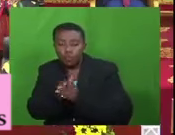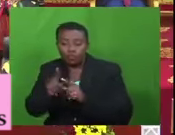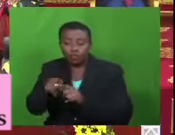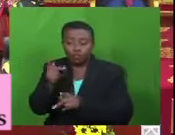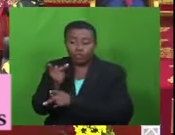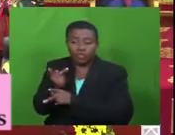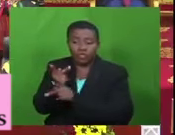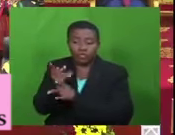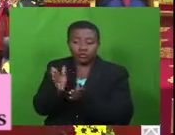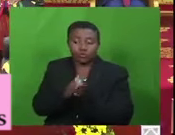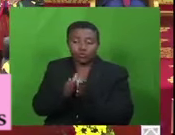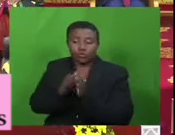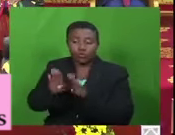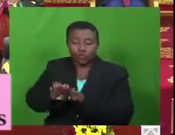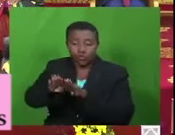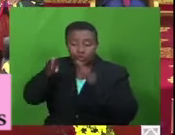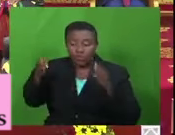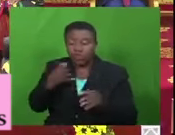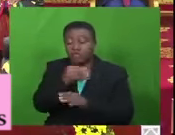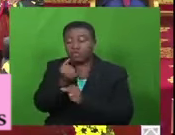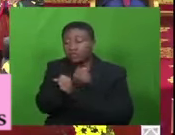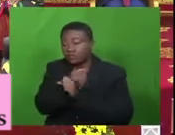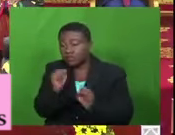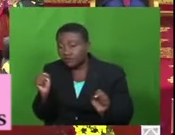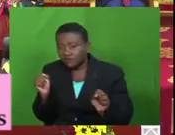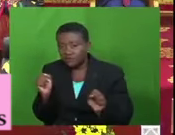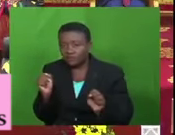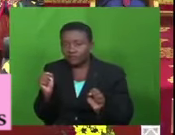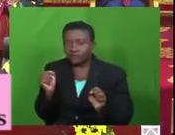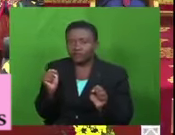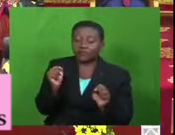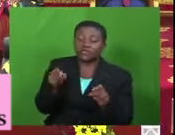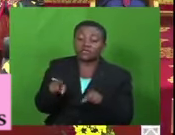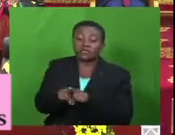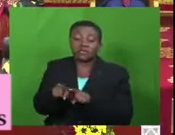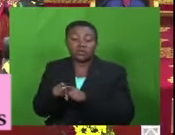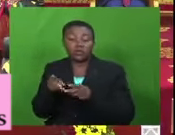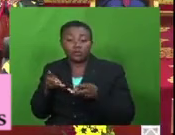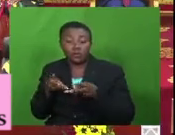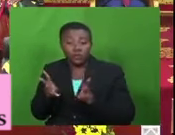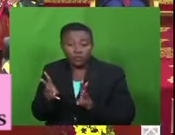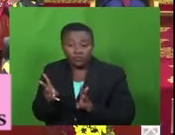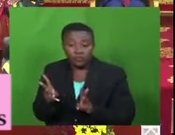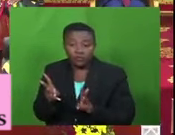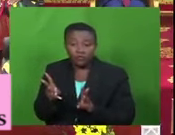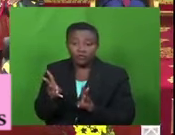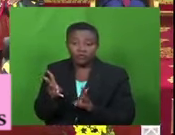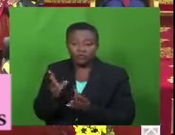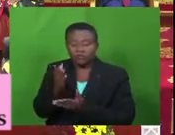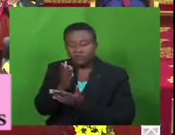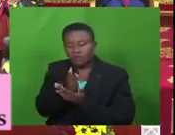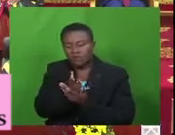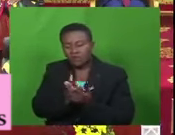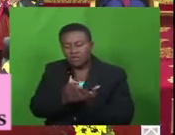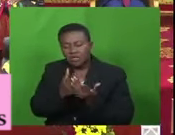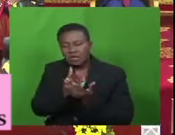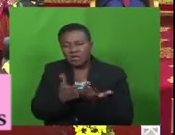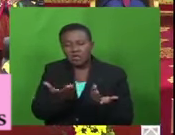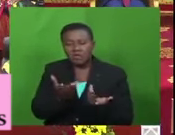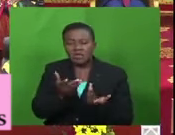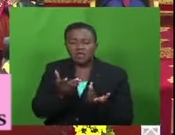schools open and safe. In much the same way as some might now choose to forget the